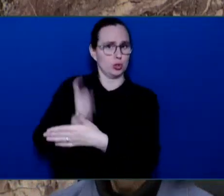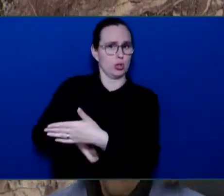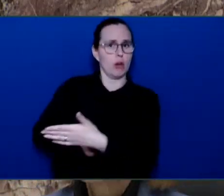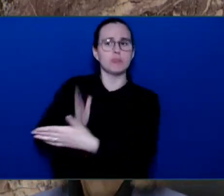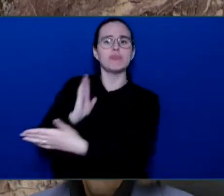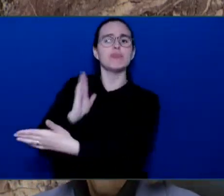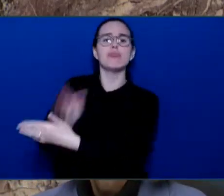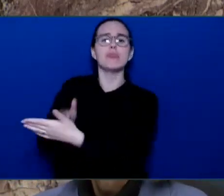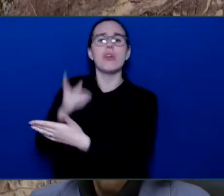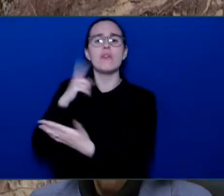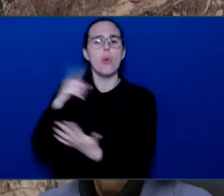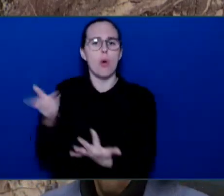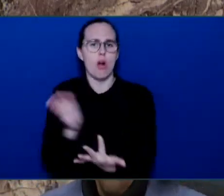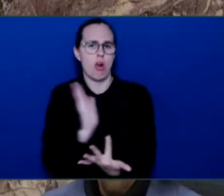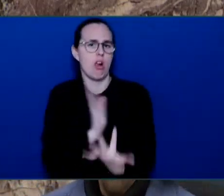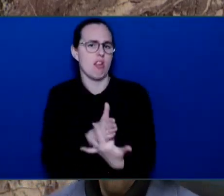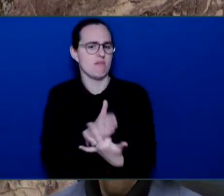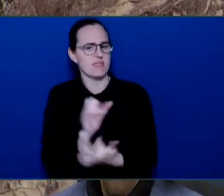paid